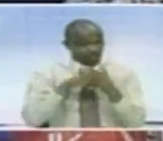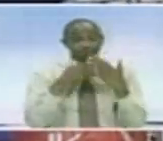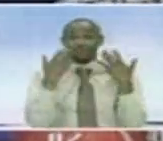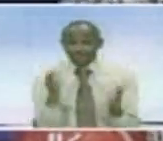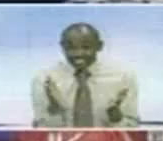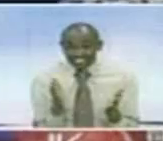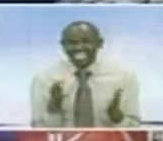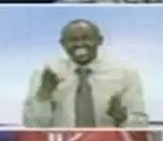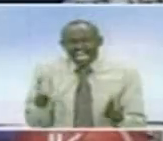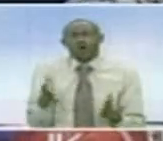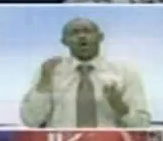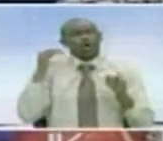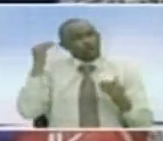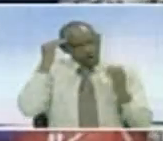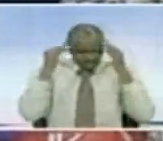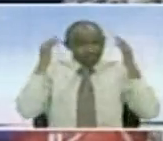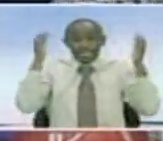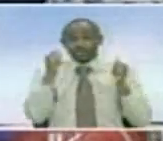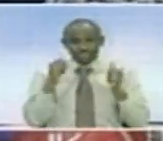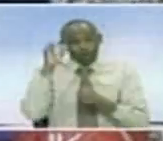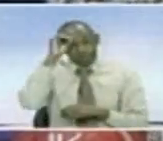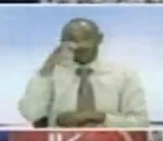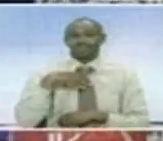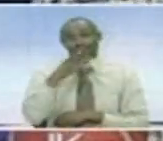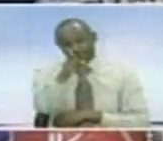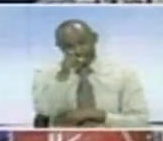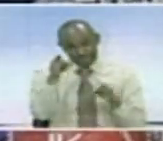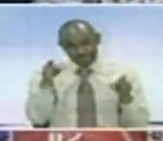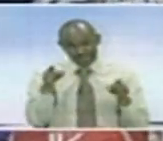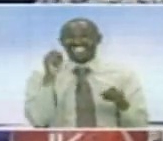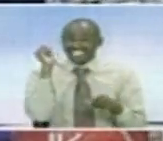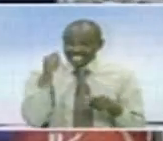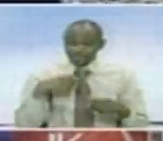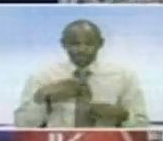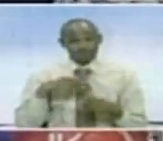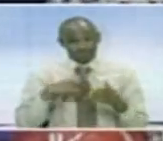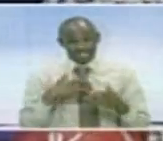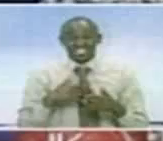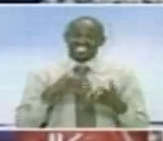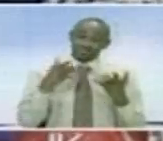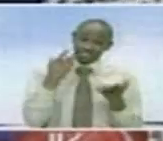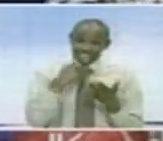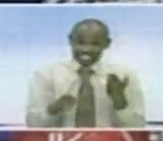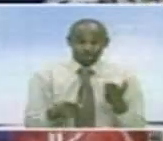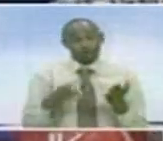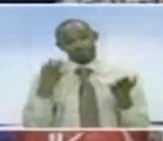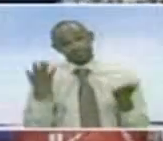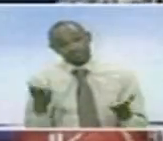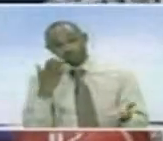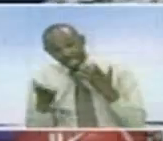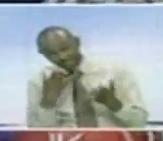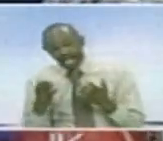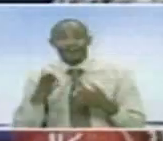the greatest court of all is the court of public opinion. And if Kenyans feel that irrespective of the